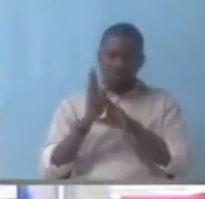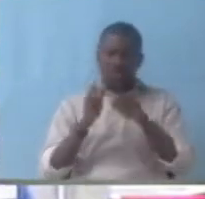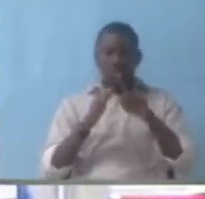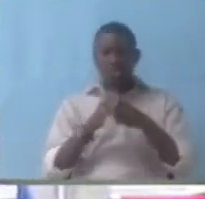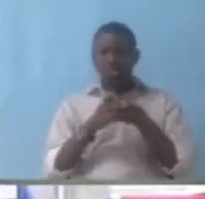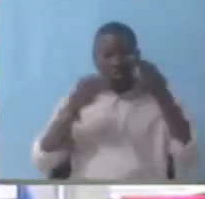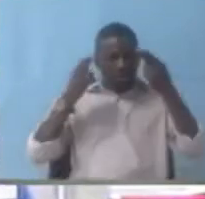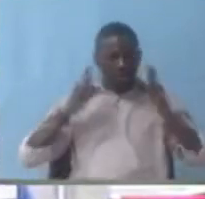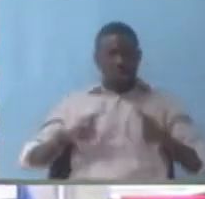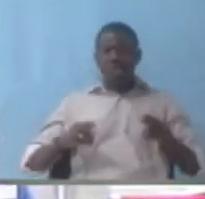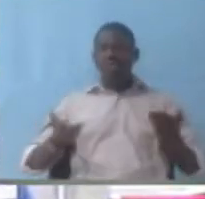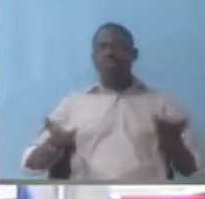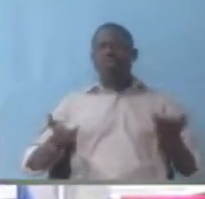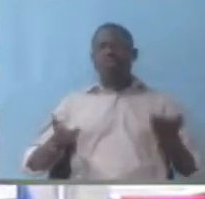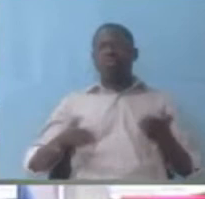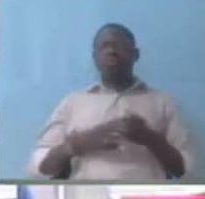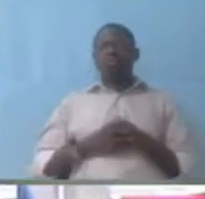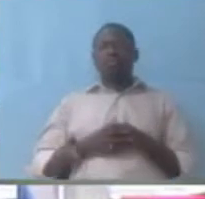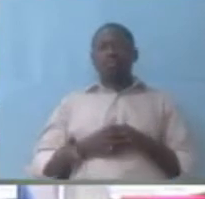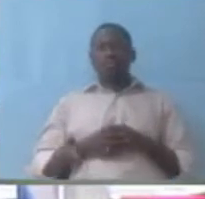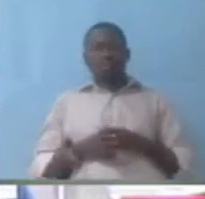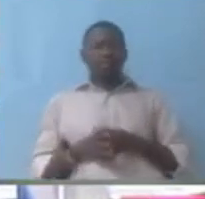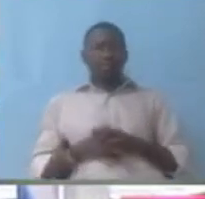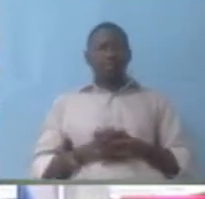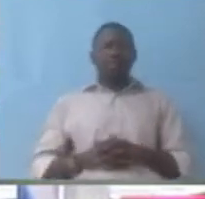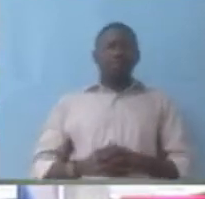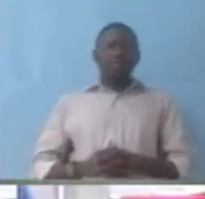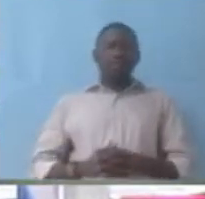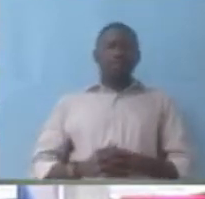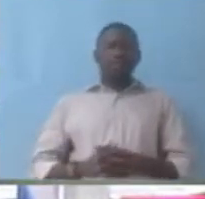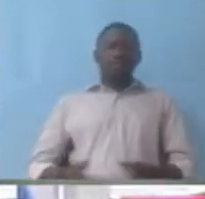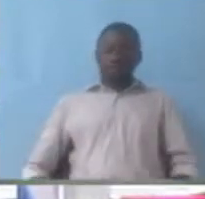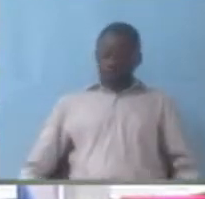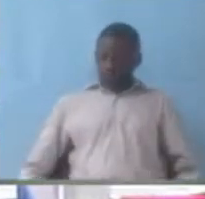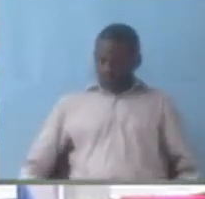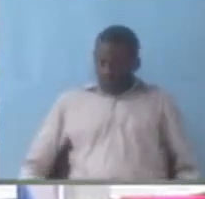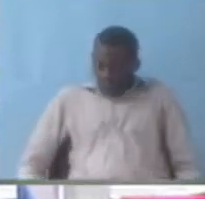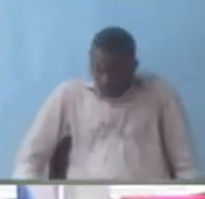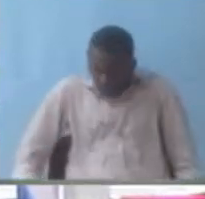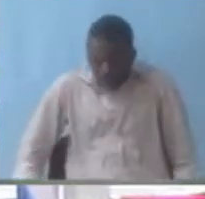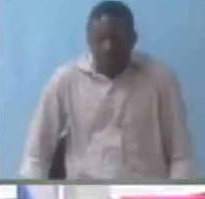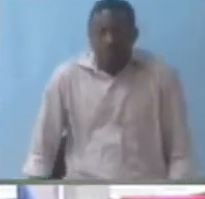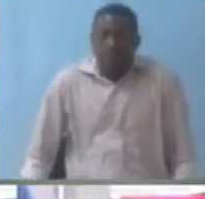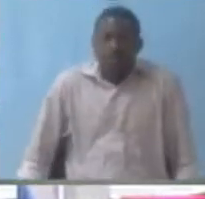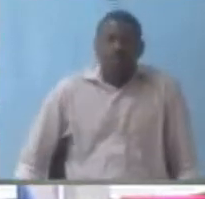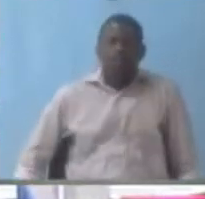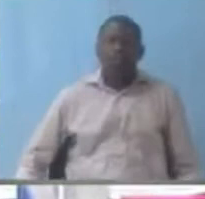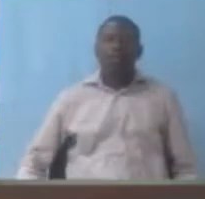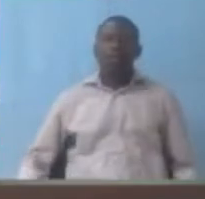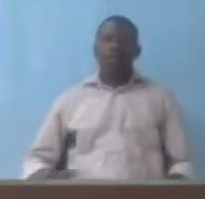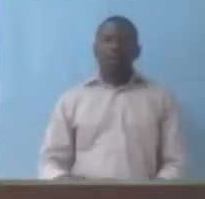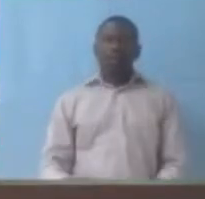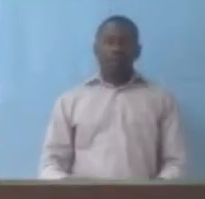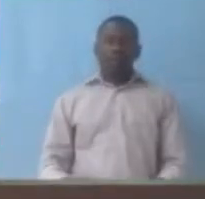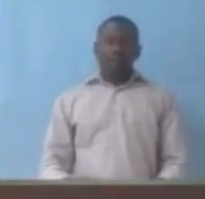mi alonko mon la nyanta tinyalu nyanta ke la nyanto di la nyum fanala nibe mon la nyanto di le la nyanta ke nyala ma mi alonko forcé